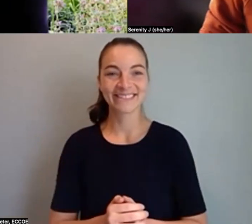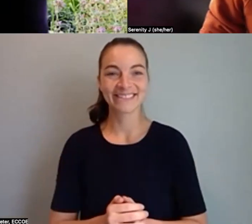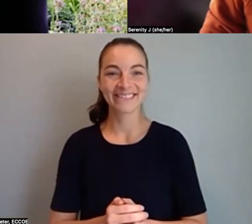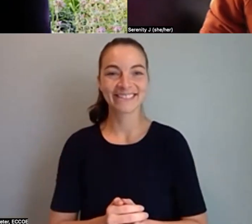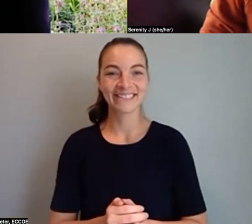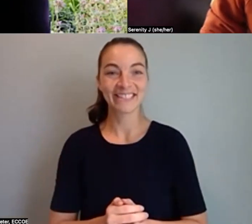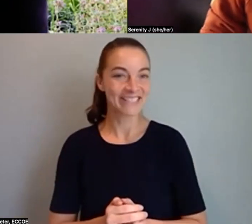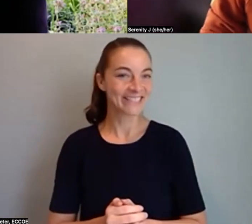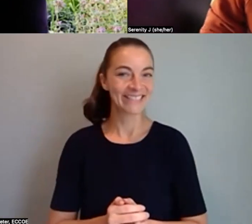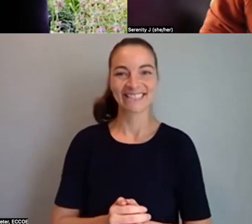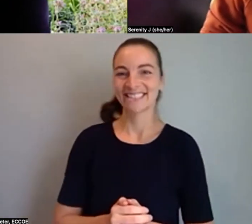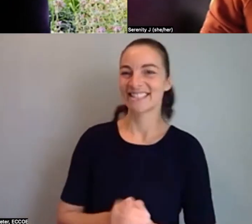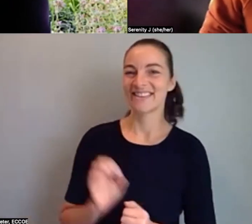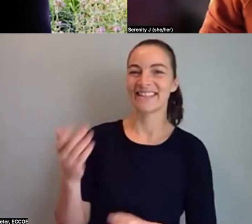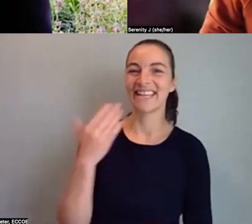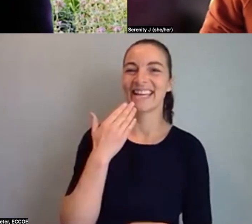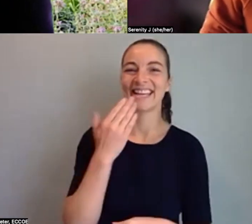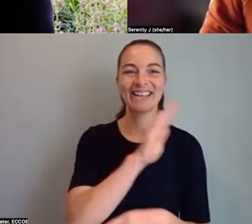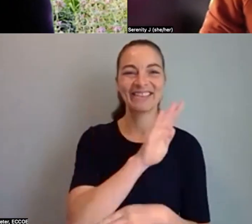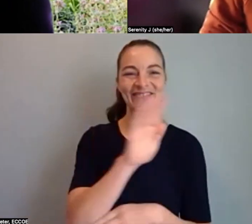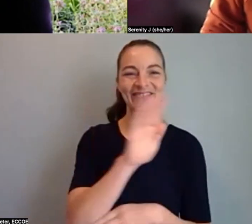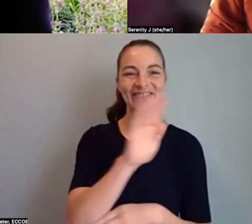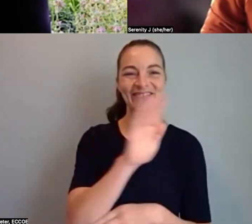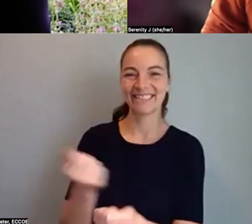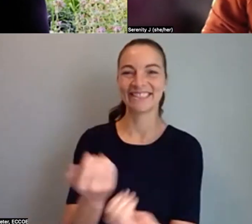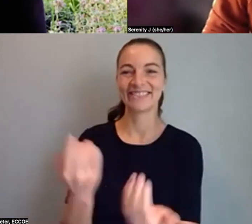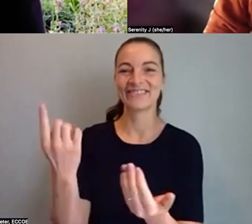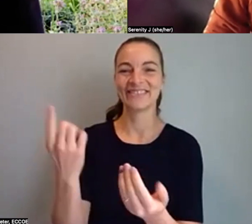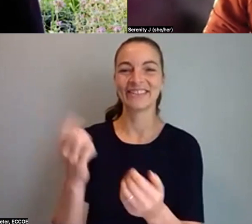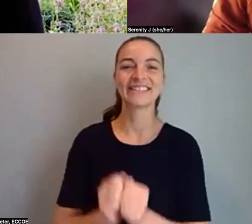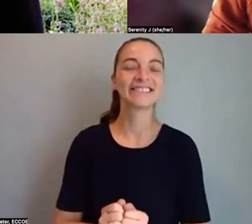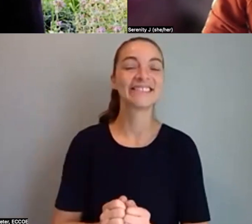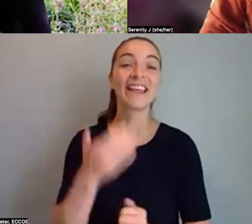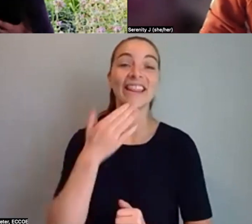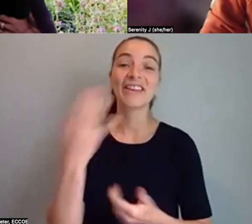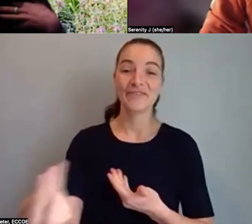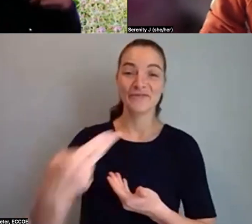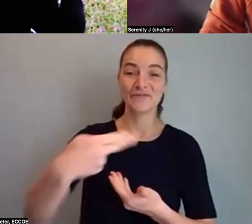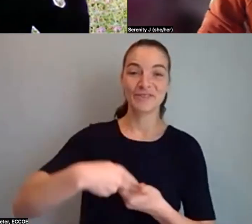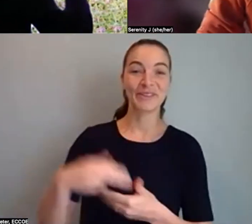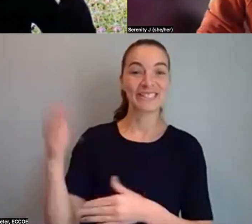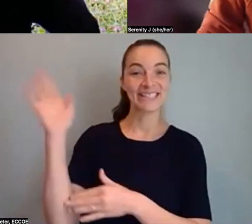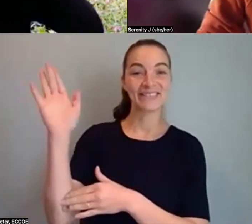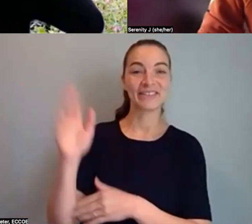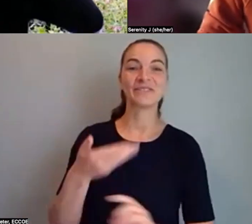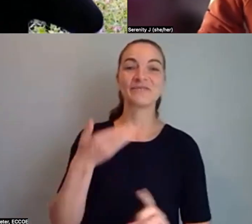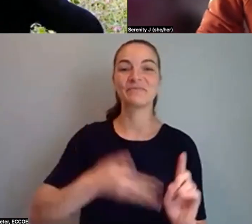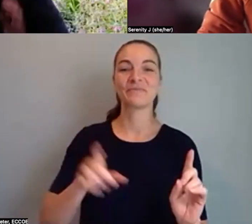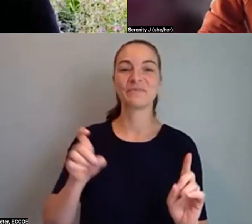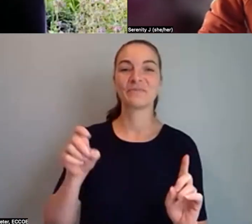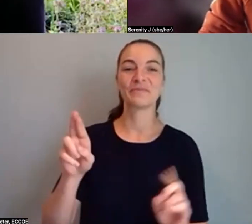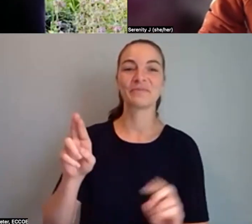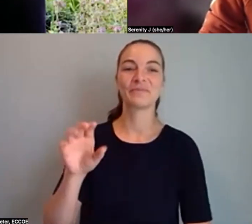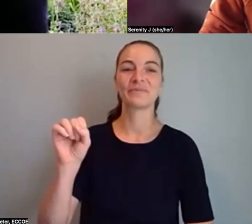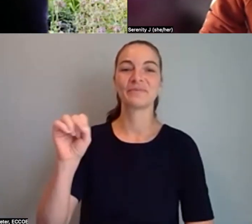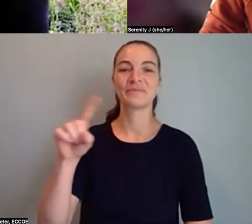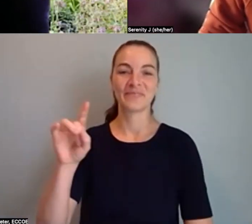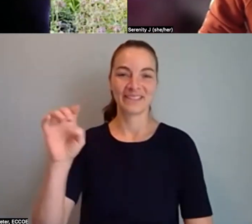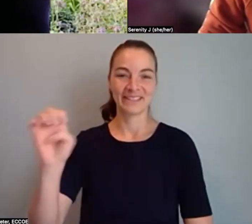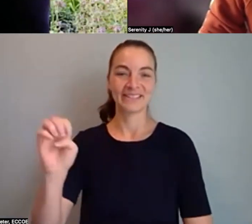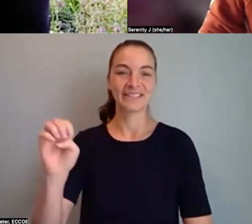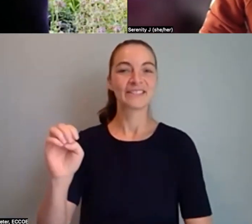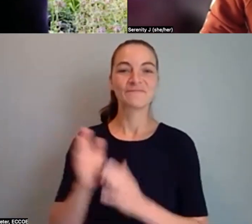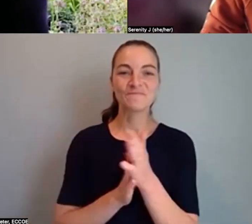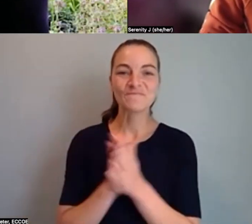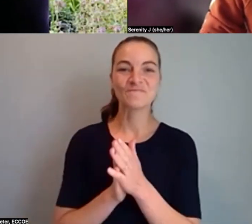Good afternoon, everyone, and thank you for joining us this afternoon for Dr. C's much anticipated talk, a